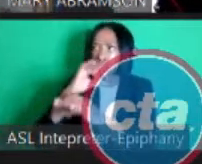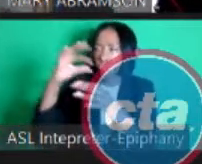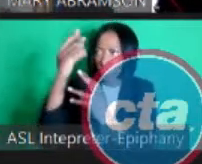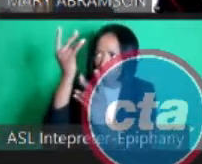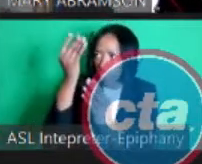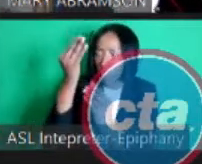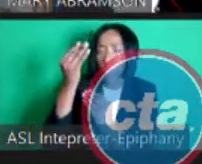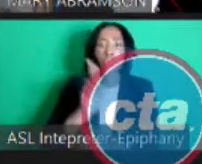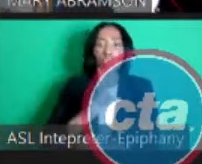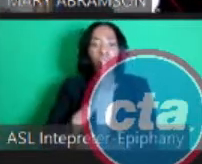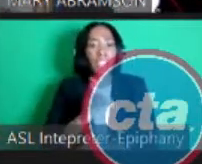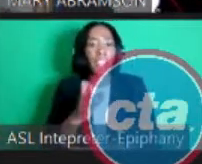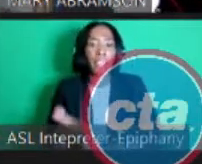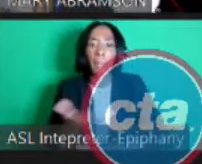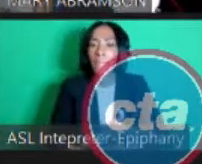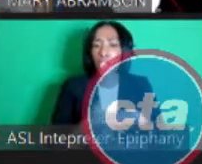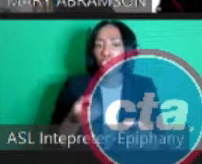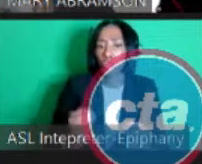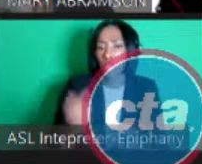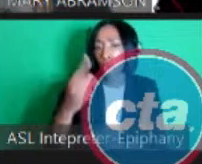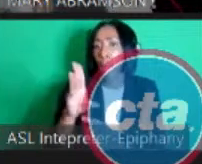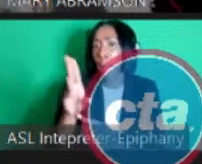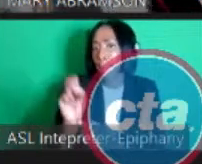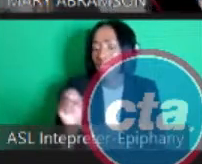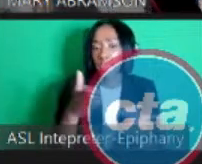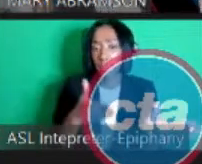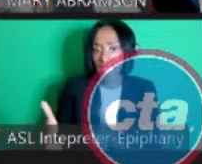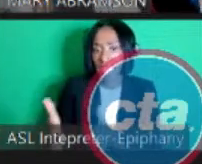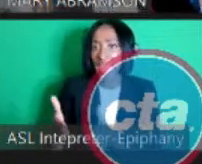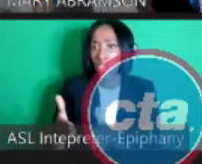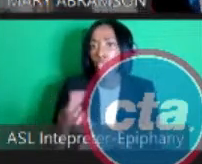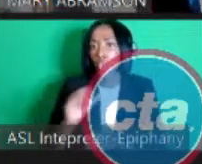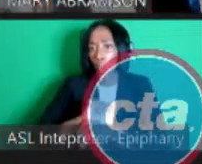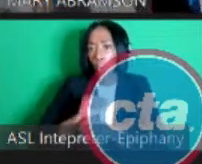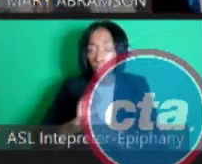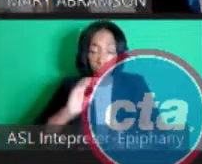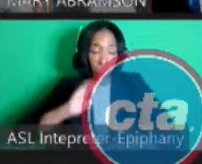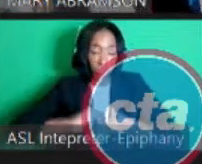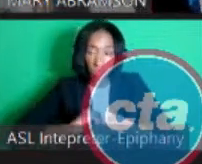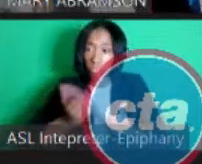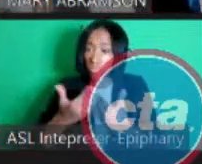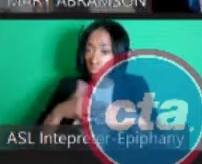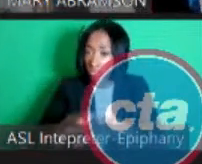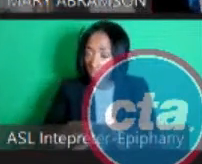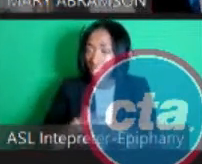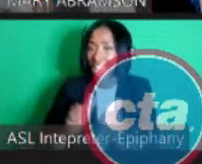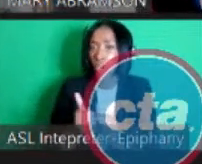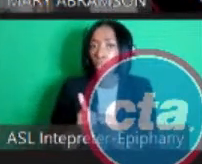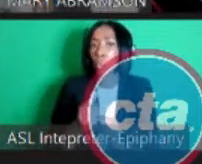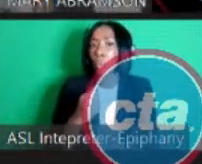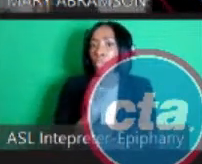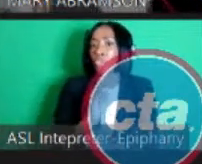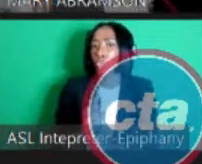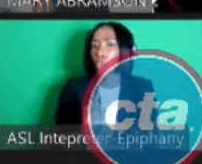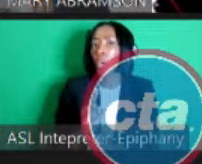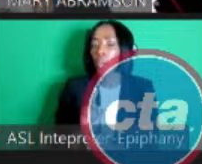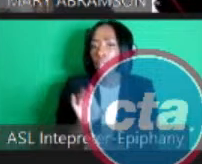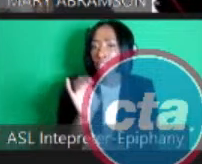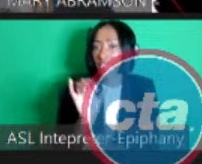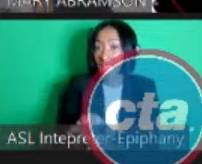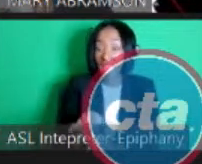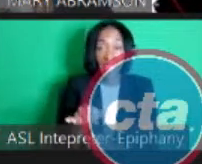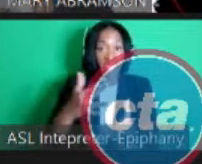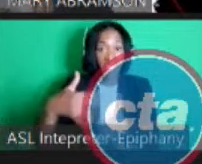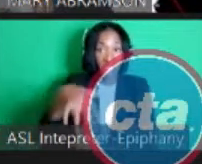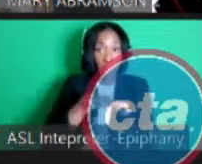plan does play, just work nicely with some of the Complete Streets work that's happening, and how do you make sure you have a safe operating environment